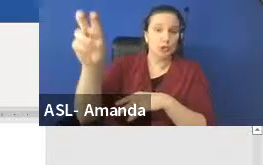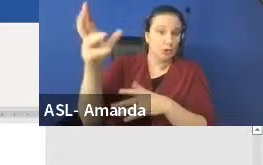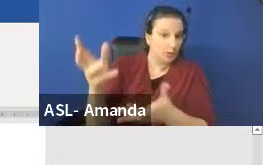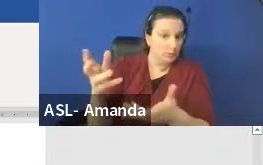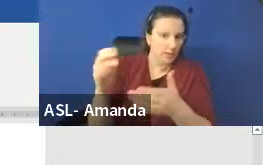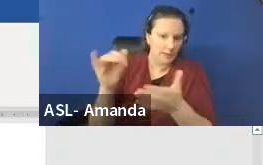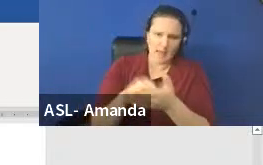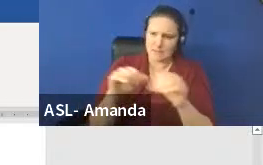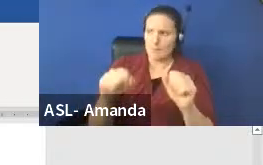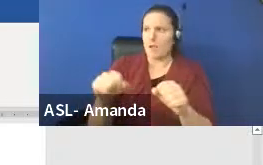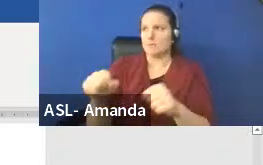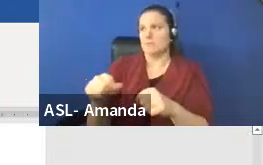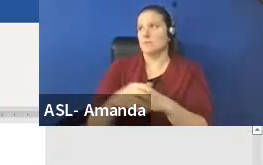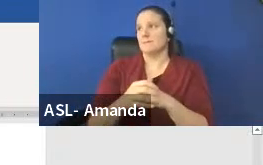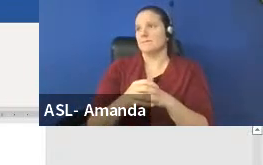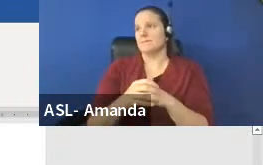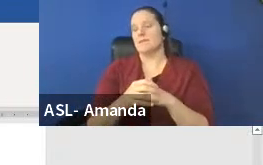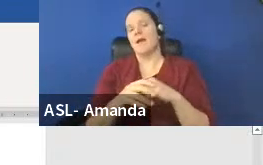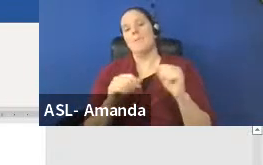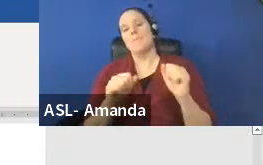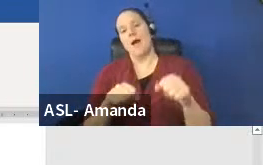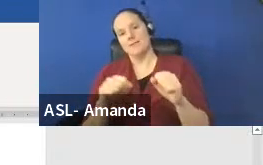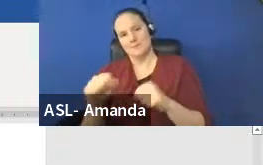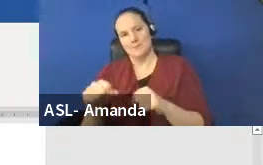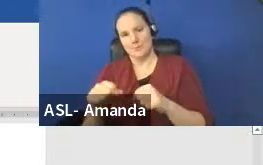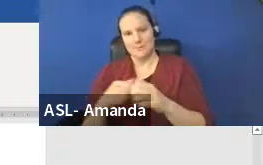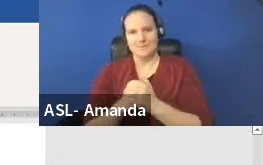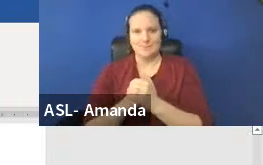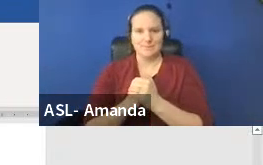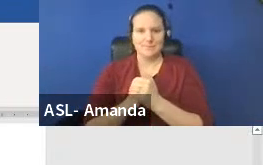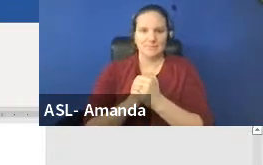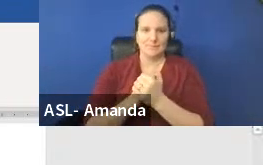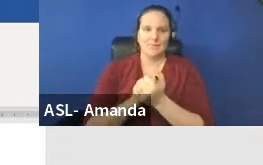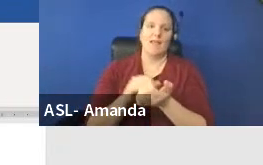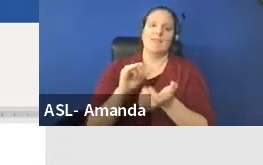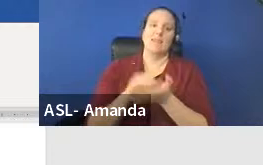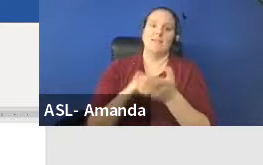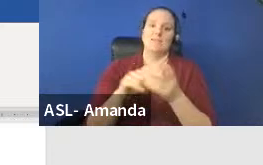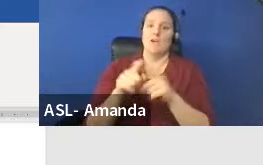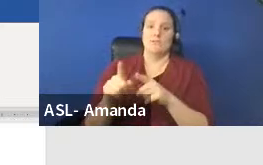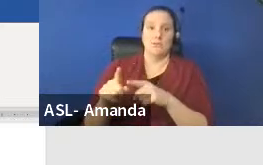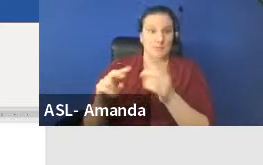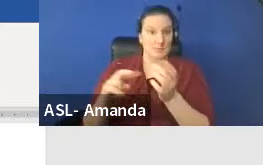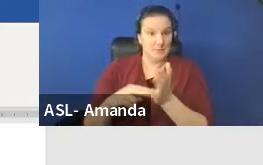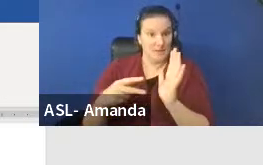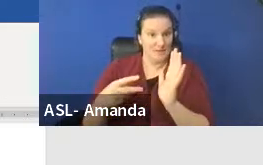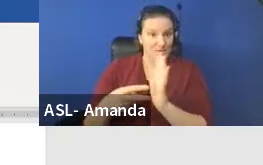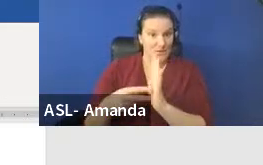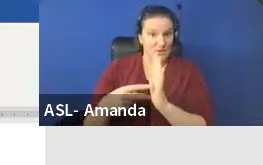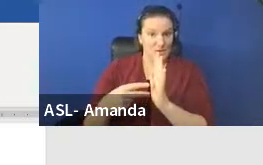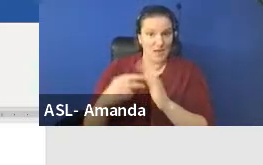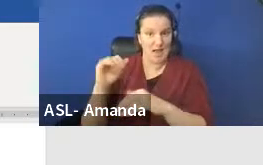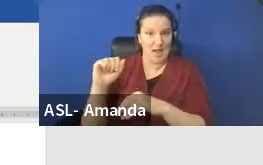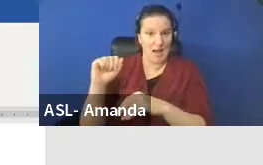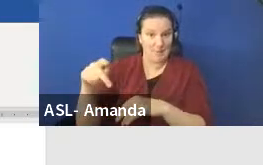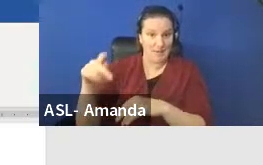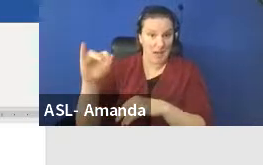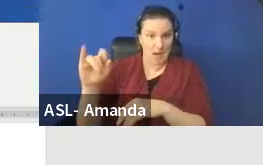It's possible. Possible. The question possible to measure. Is it a meaningful